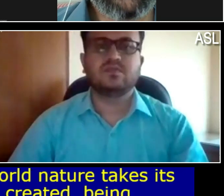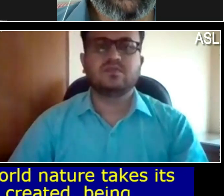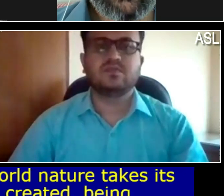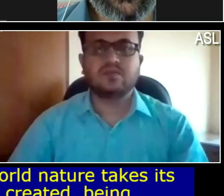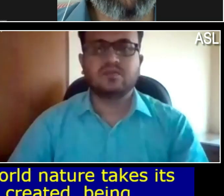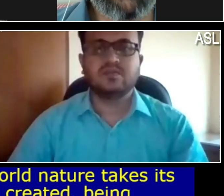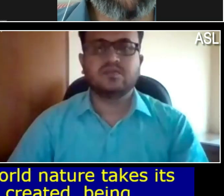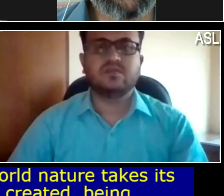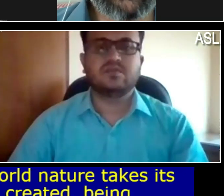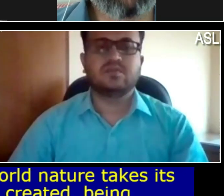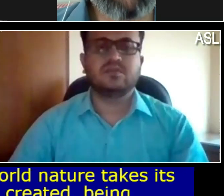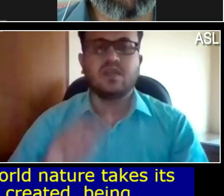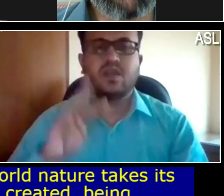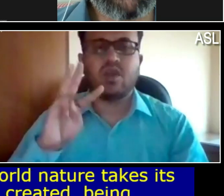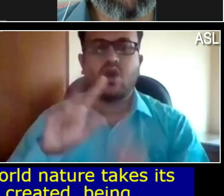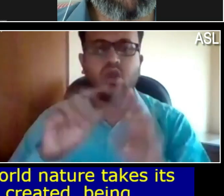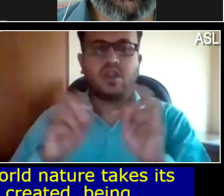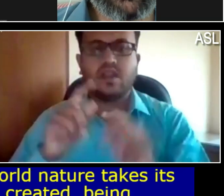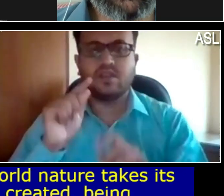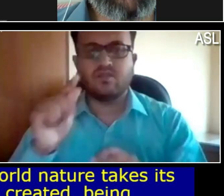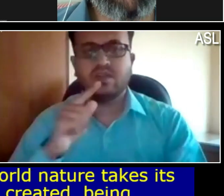beings, and whatever can be put